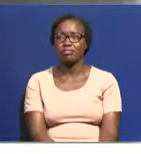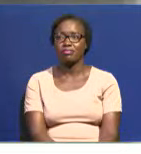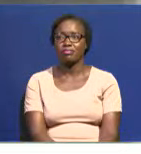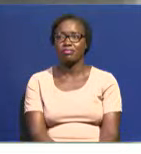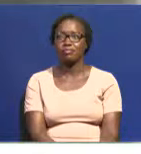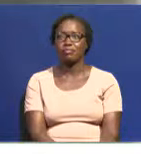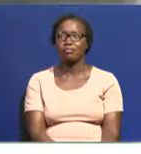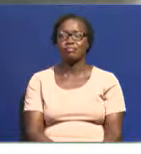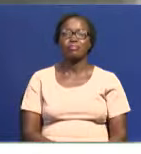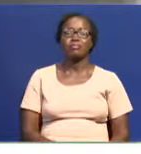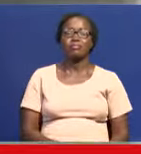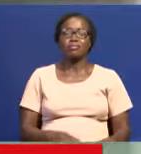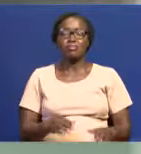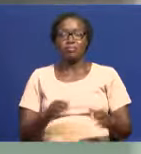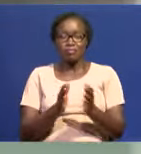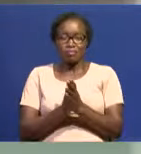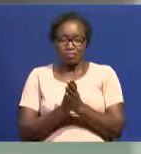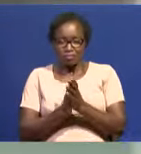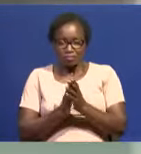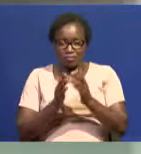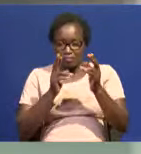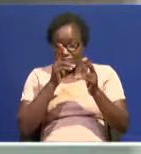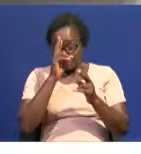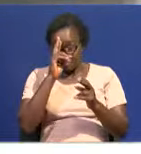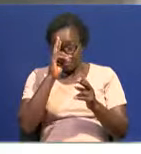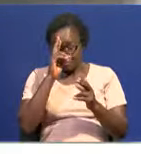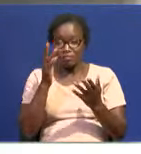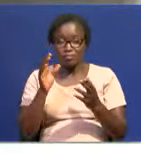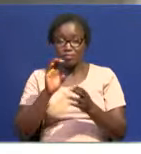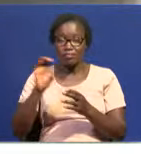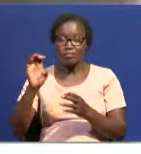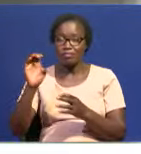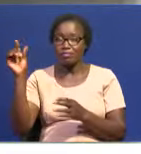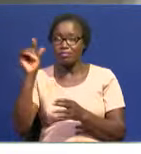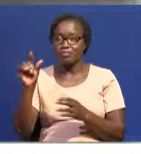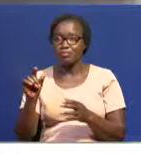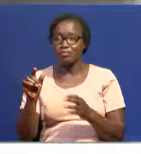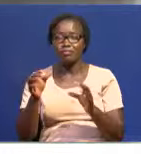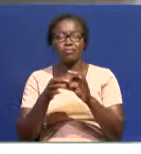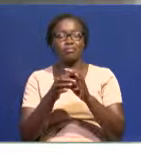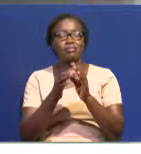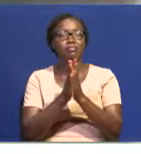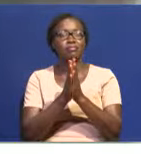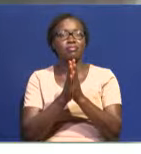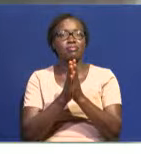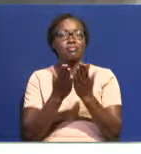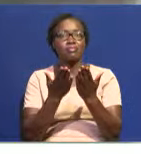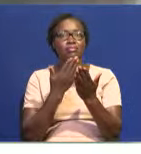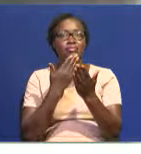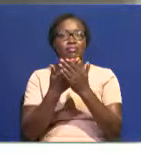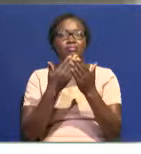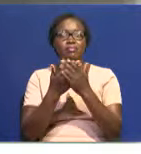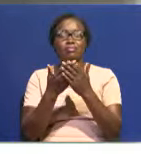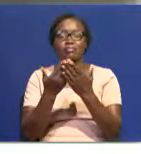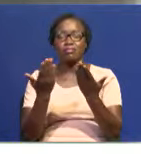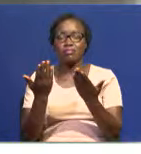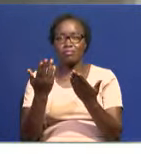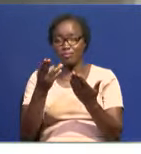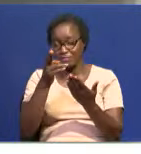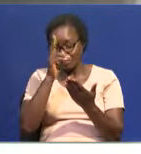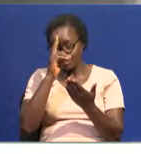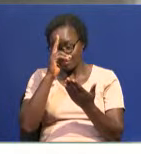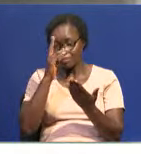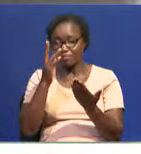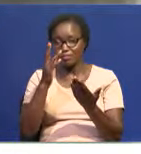Disciplined forces in the Eastern Region held a joint prayer and thanksgiving service for uniformed officers and their families at Our